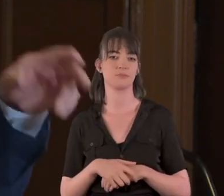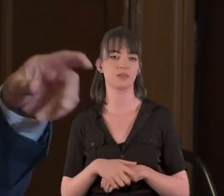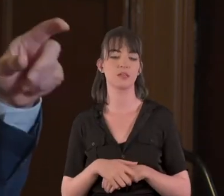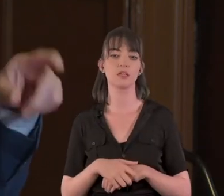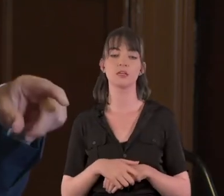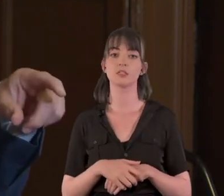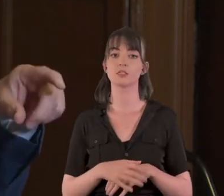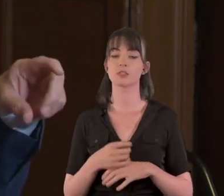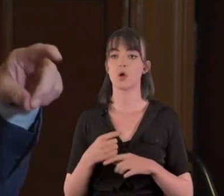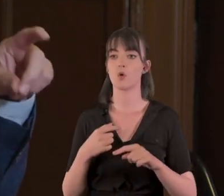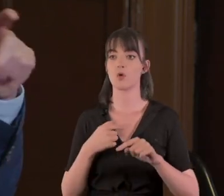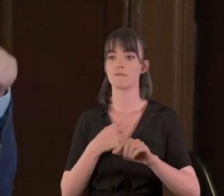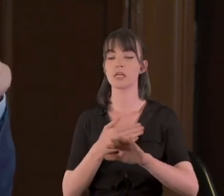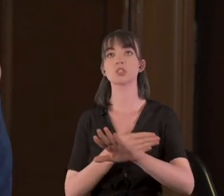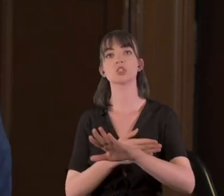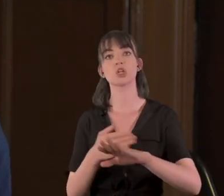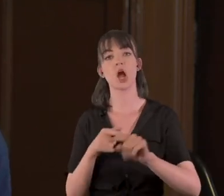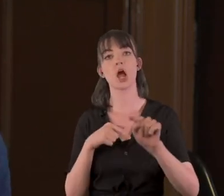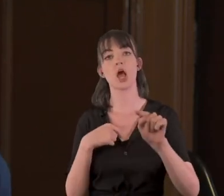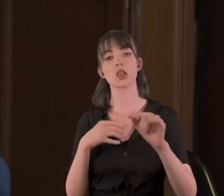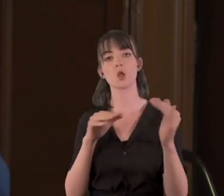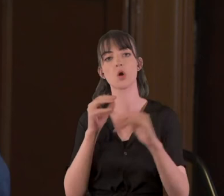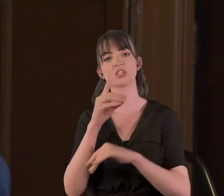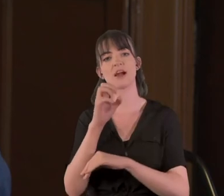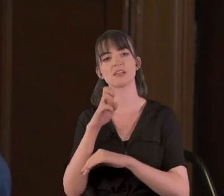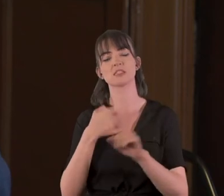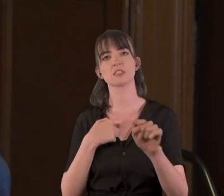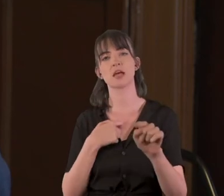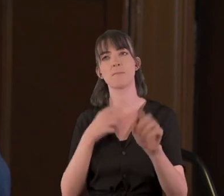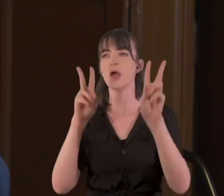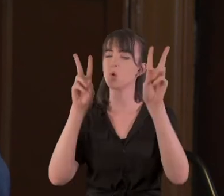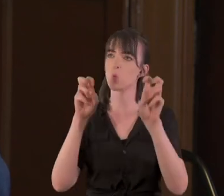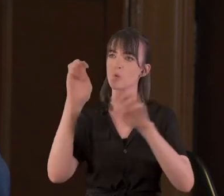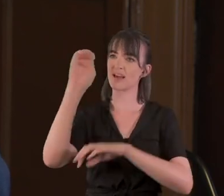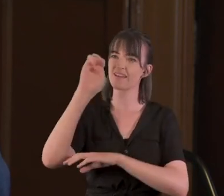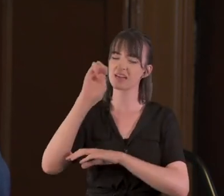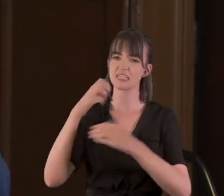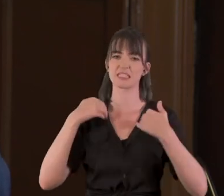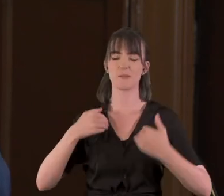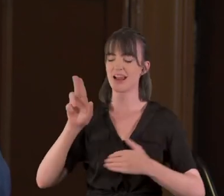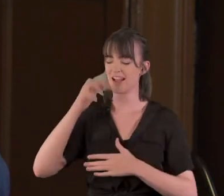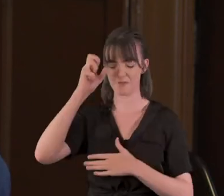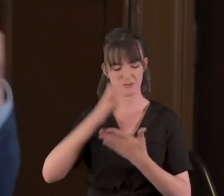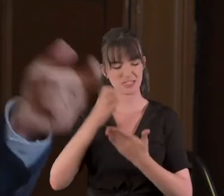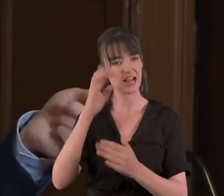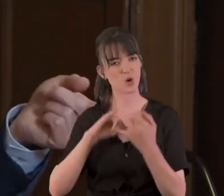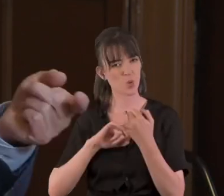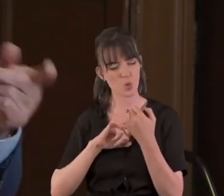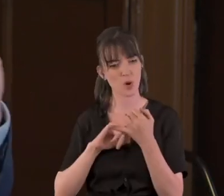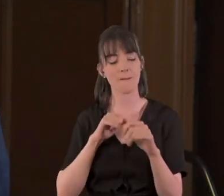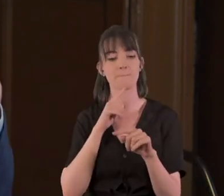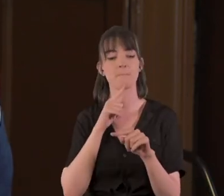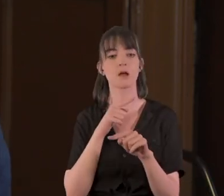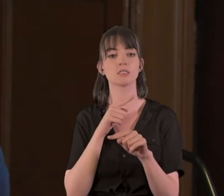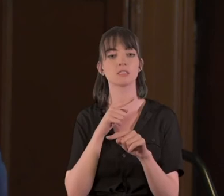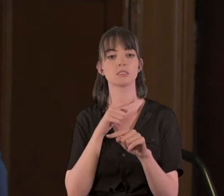I began the war in Doves by quoting a British general. Now, I can't at this point remember who it was, but he's I